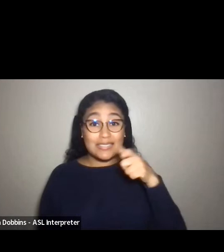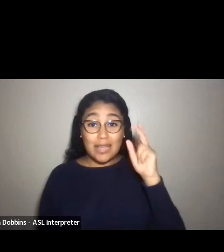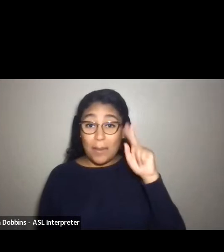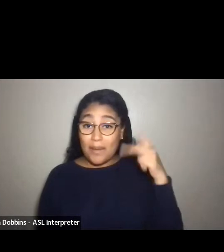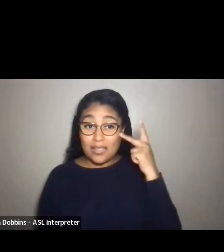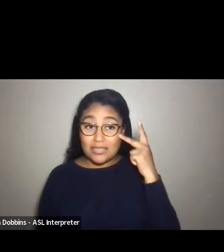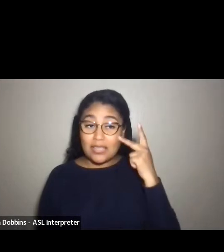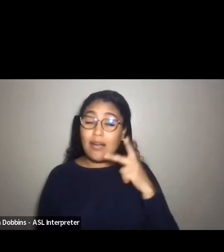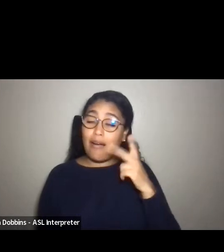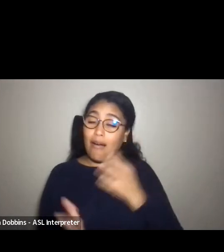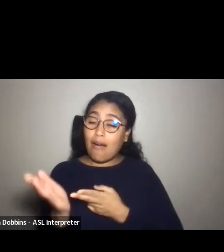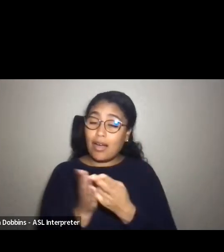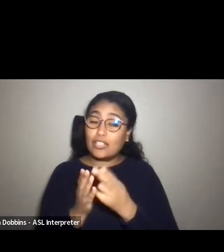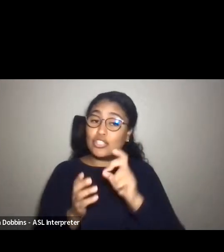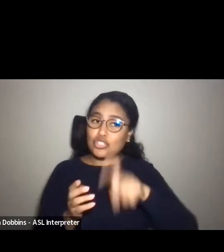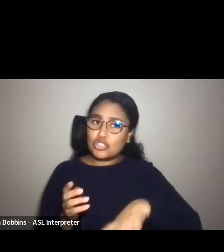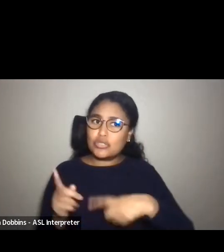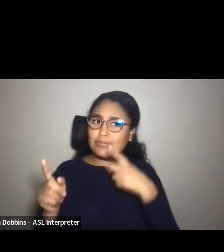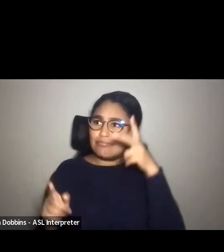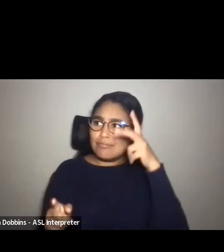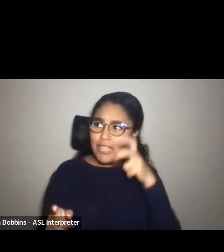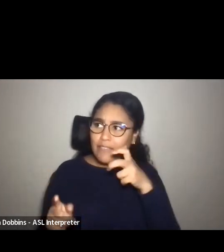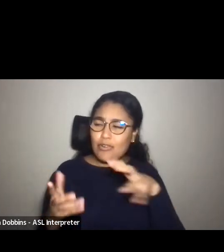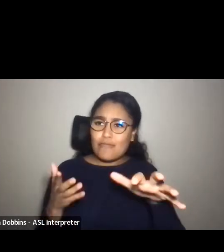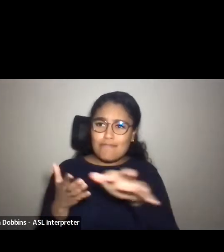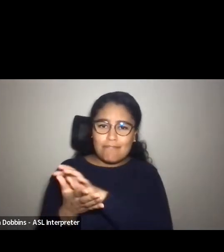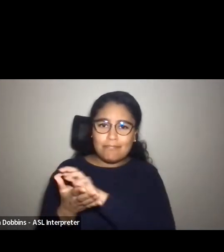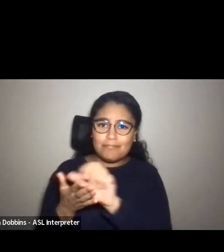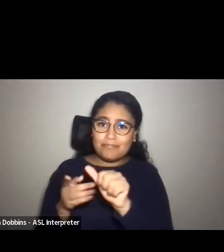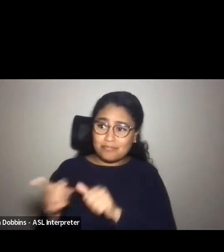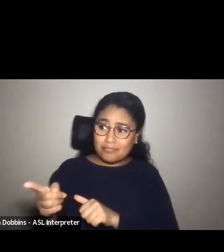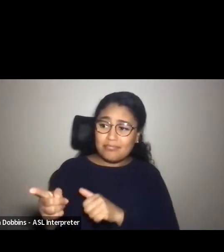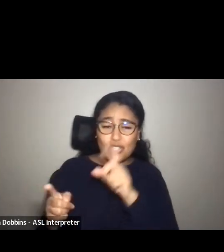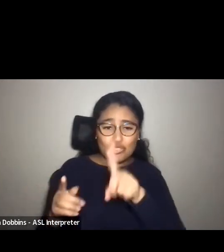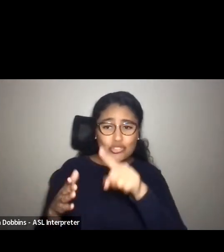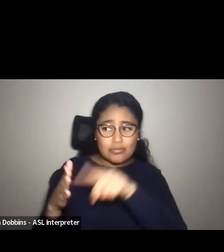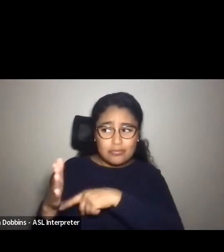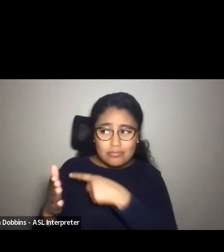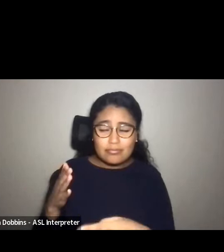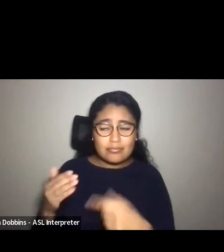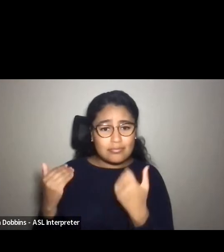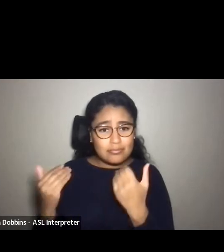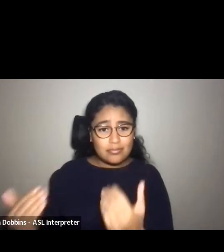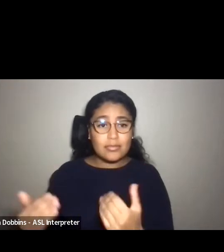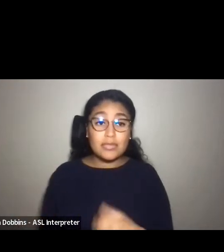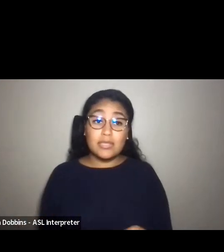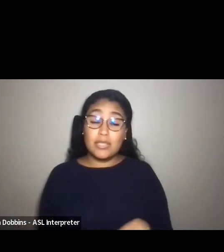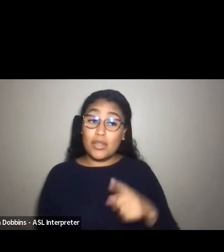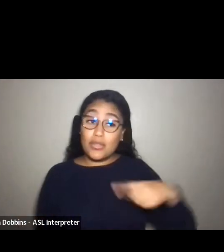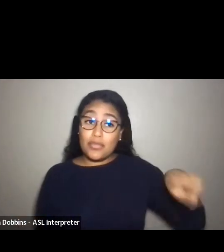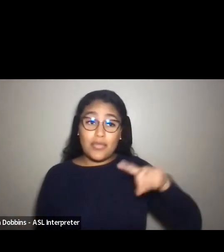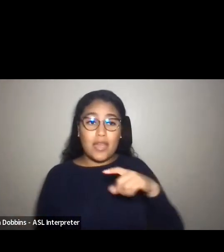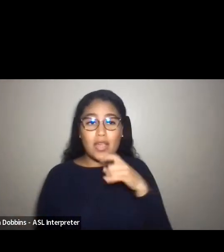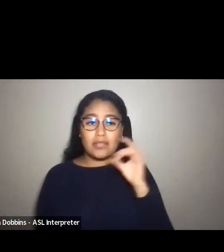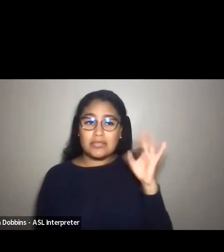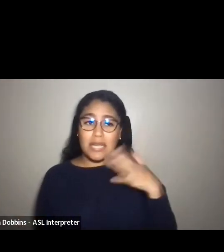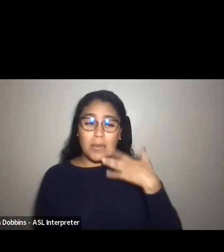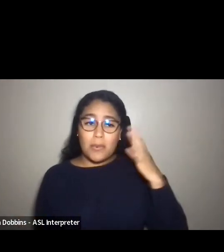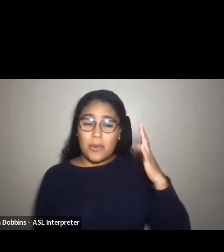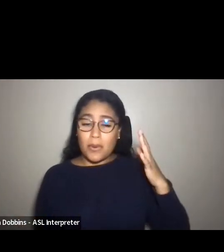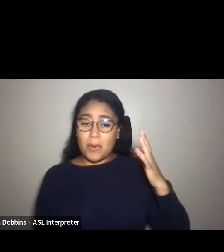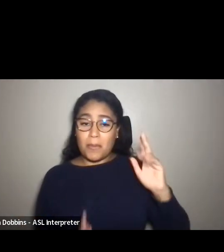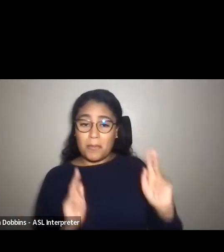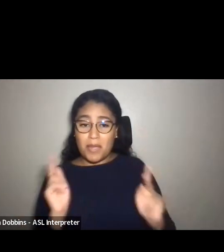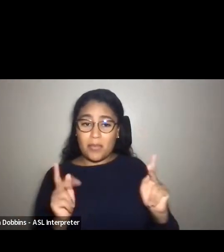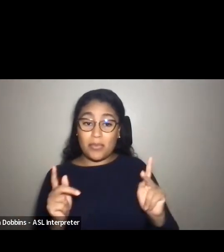should be condemnation of evil anti-Semitic atrocities carried by barbarians. I would like to quote a portion of President Biden's speech